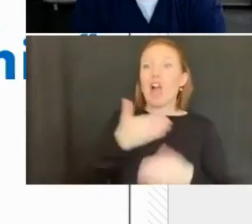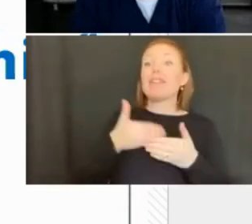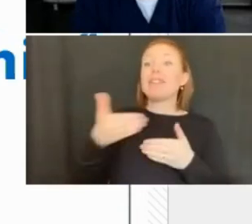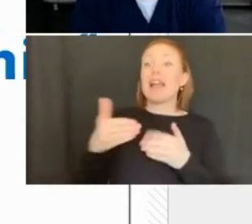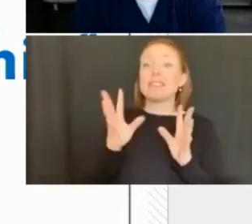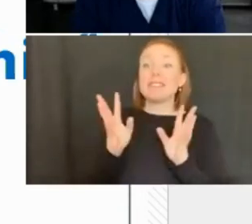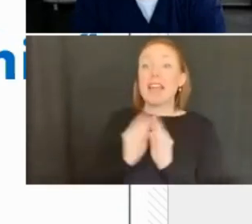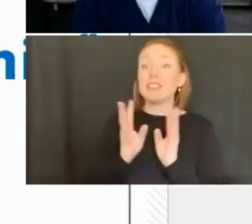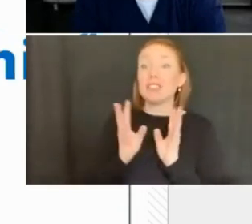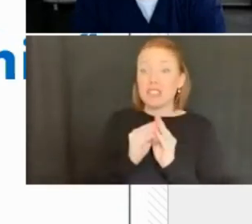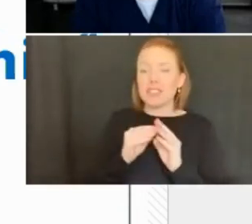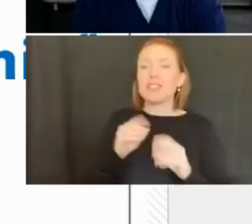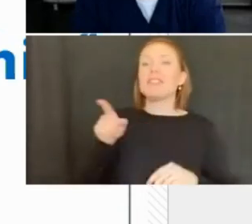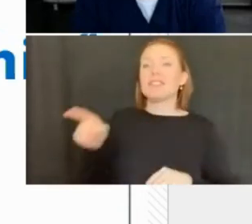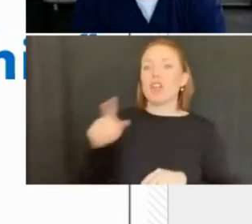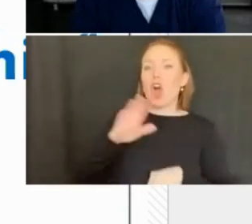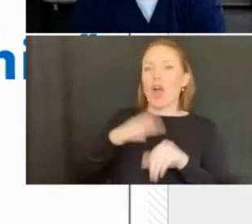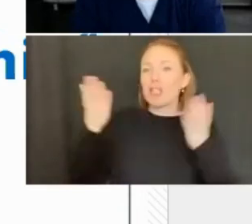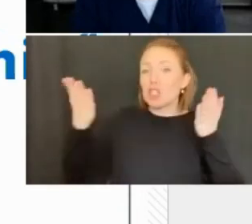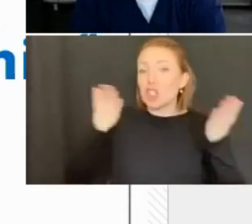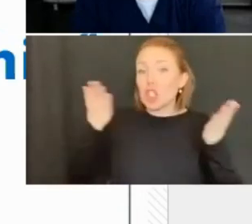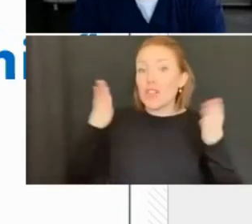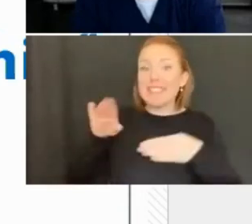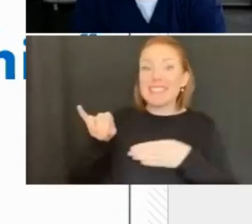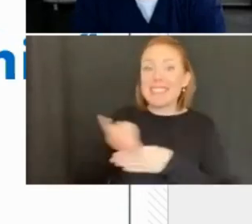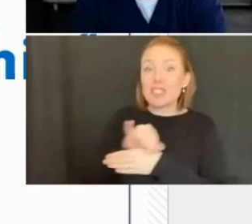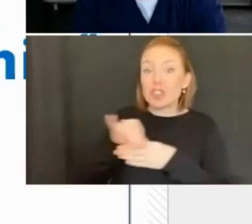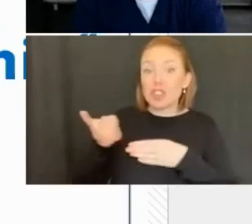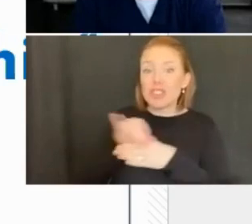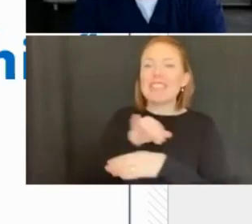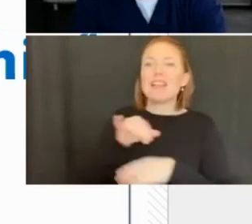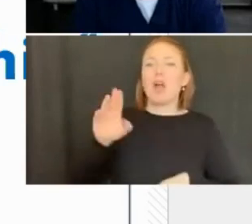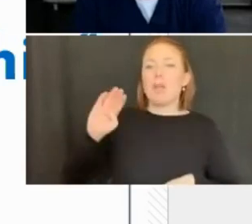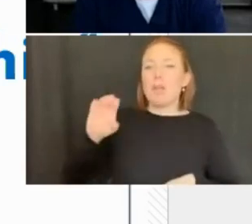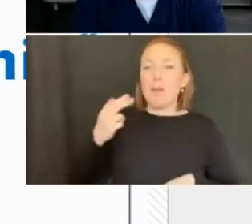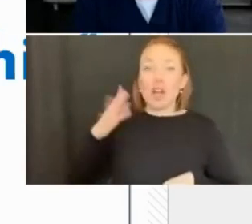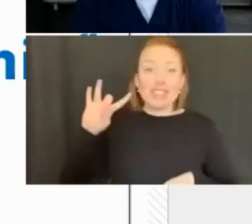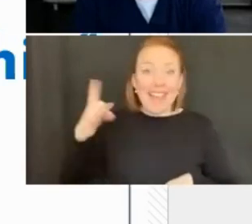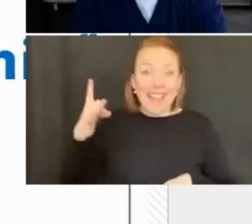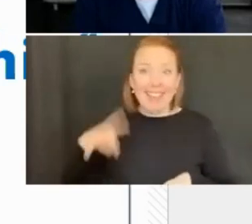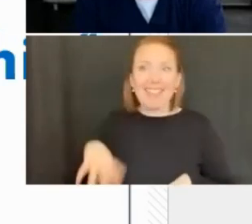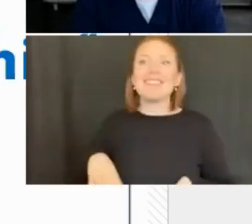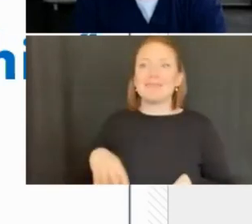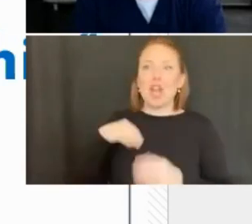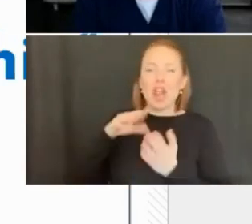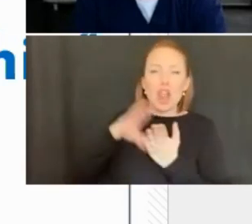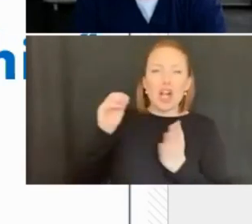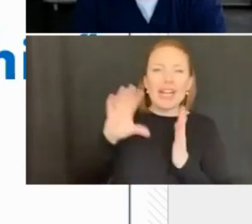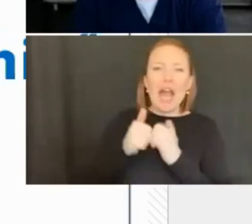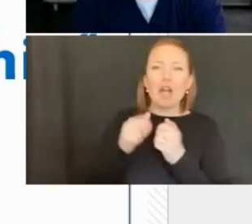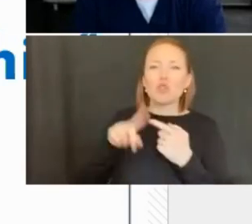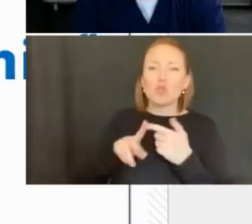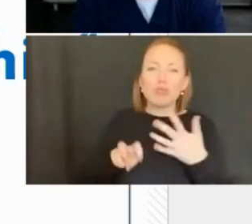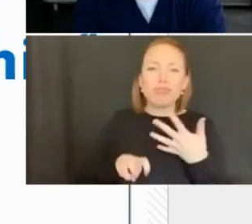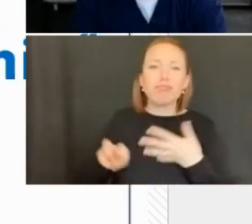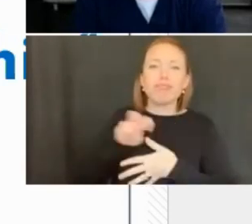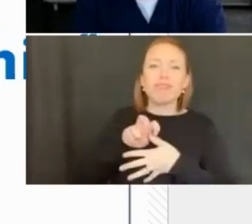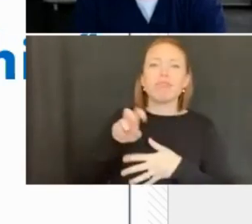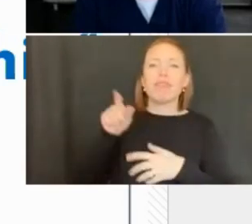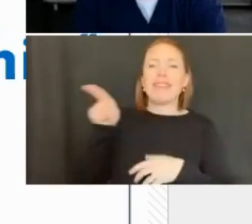session on the service industry, our next internship on March 8th. Love to have you there, learning about how to rise the ranks, in this case at a